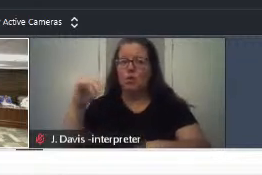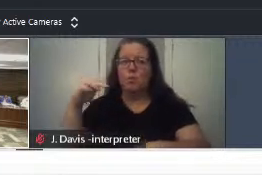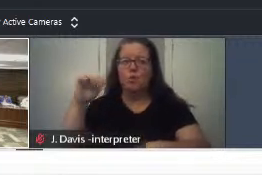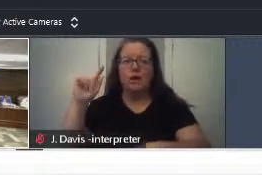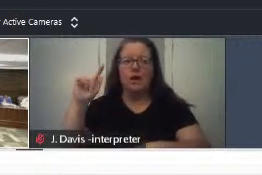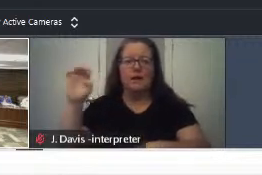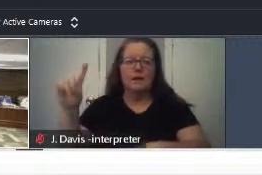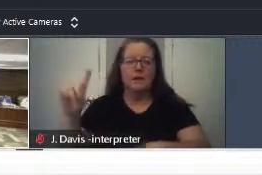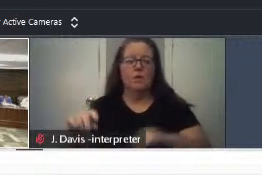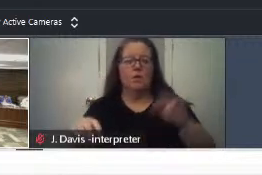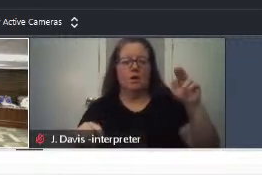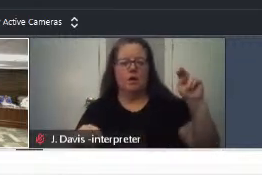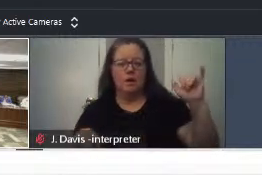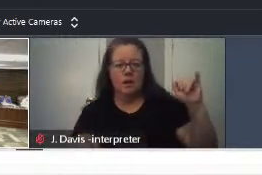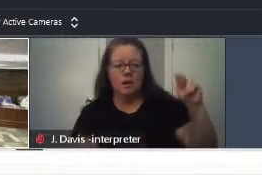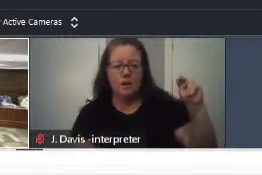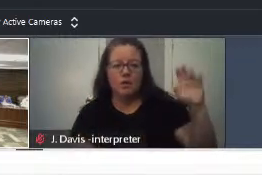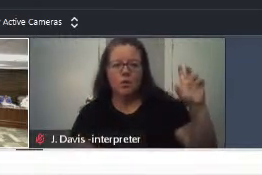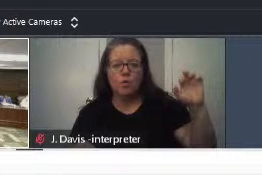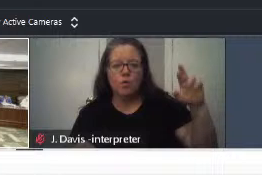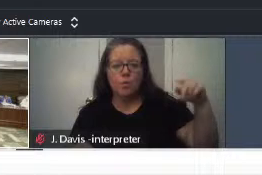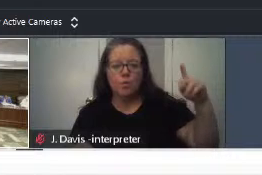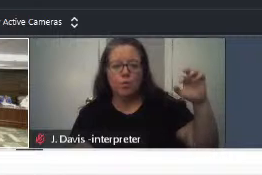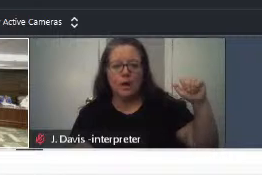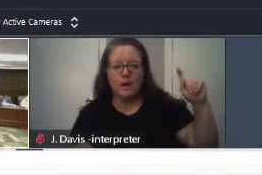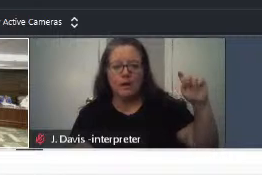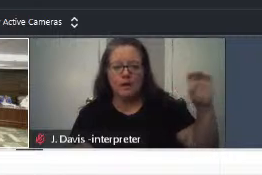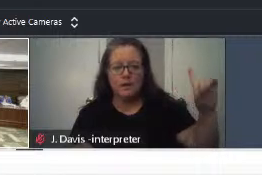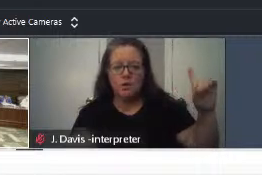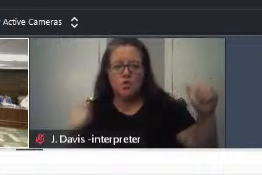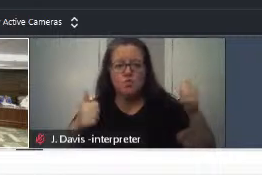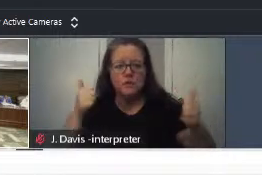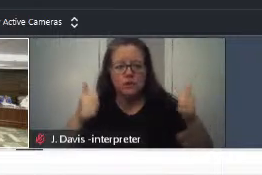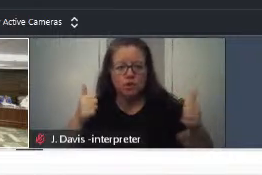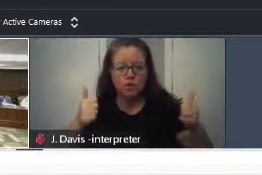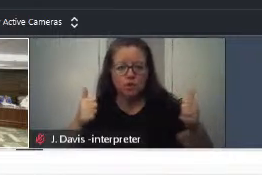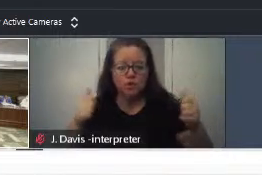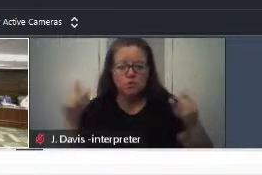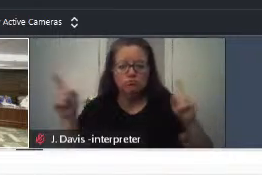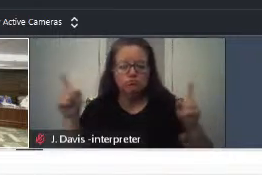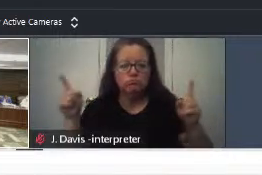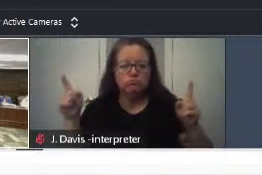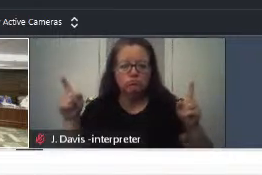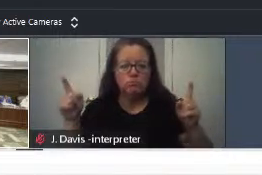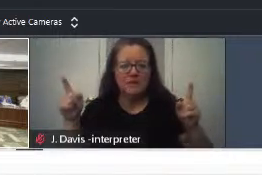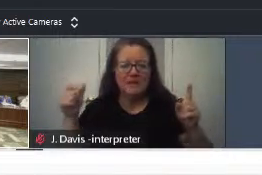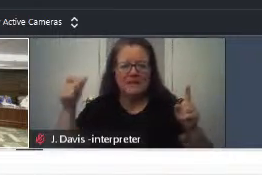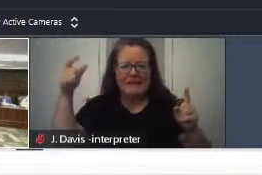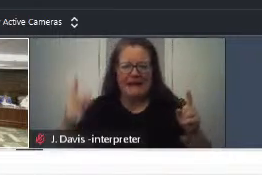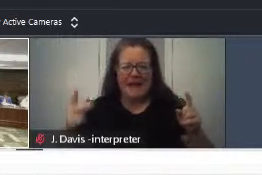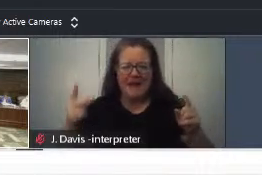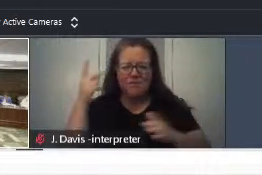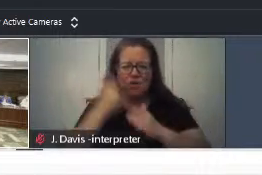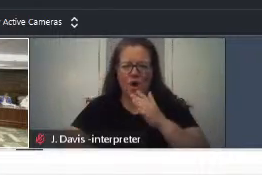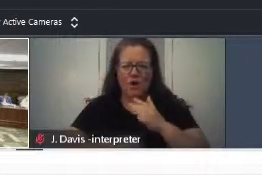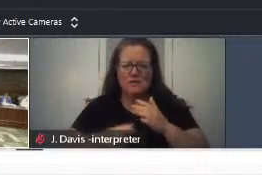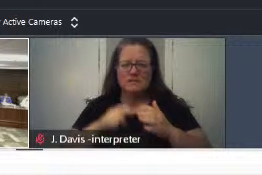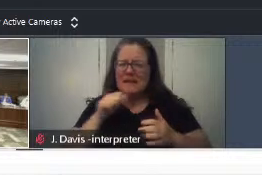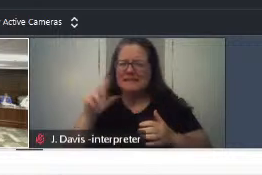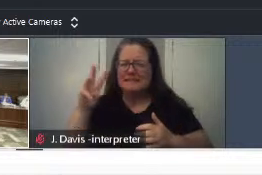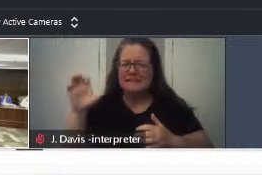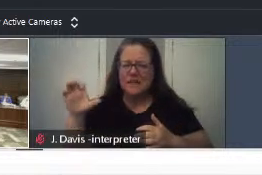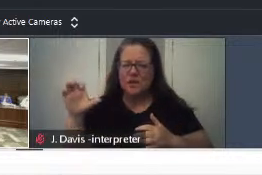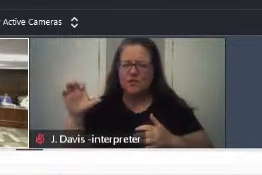for incorporated? And so that's going to be, you said that's going to be half of the cost of instead of 600,000, you're